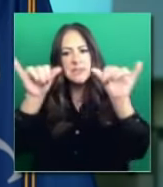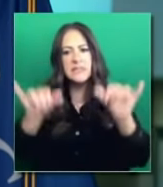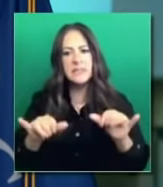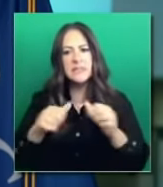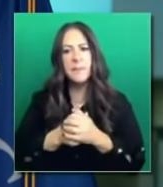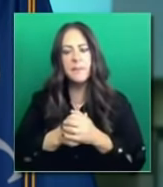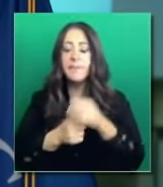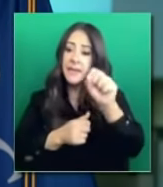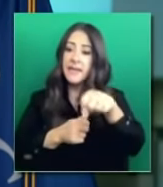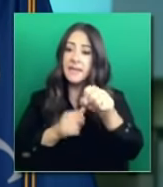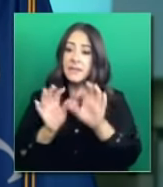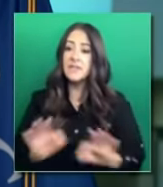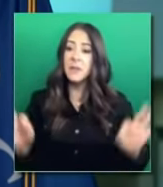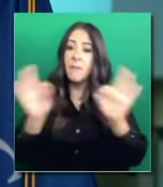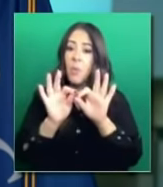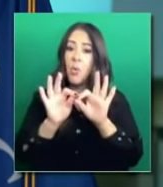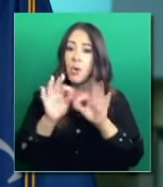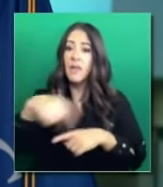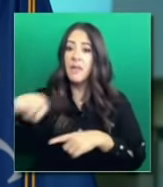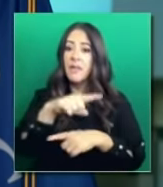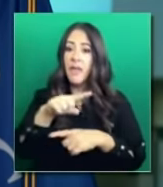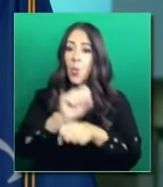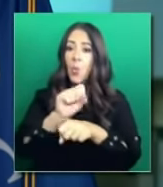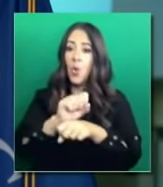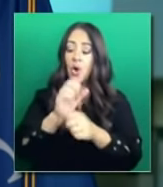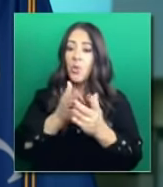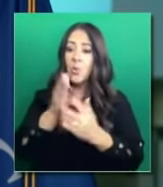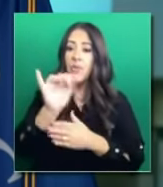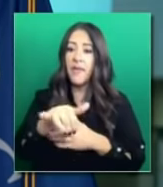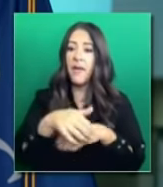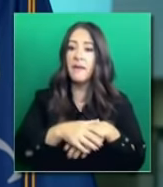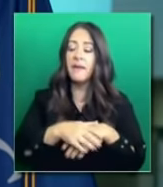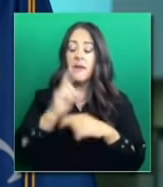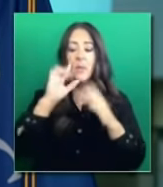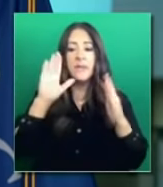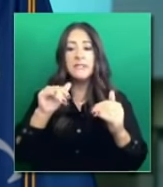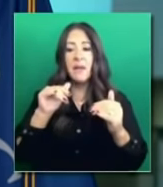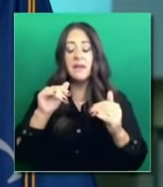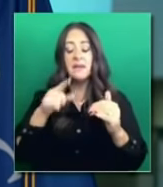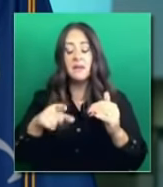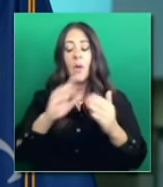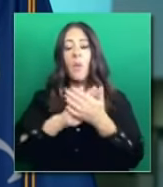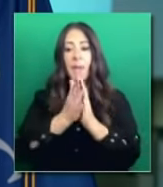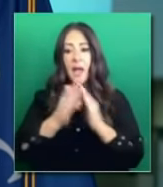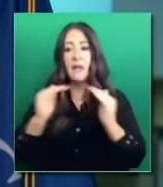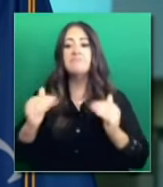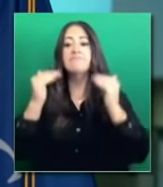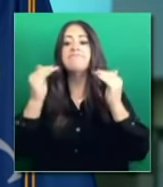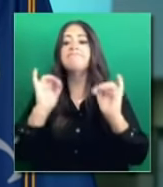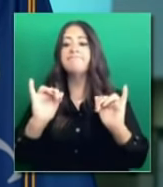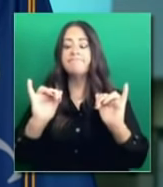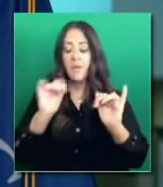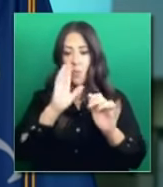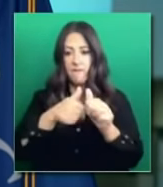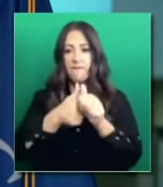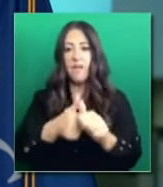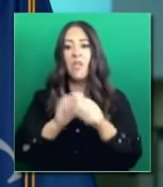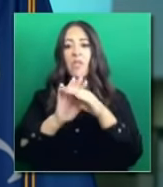paramount, that process is important, and that process is expected to be advanced in these principles and in these guidelines.